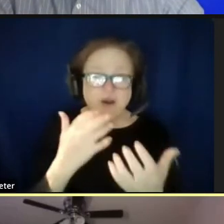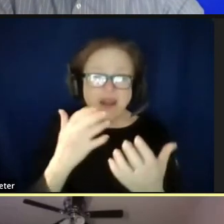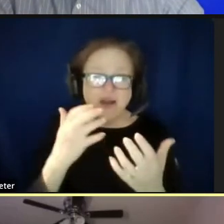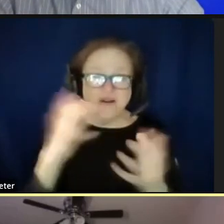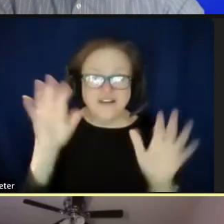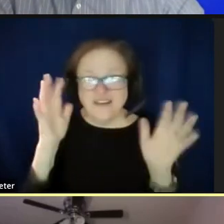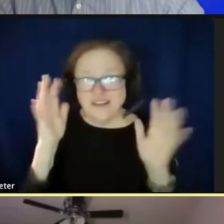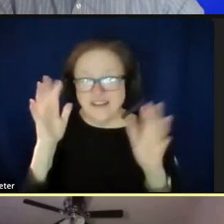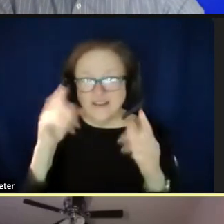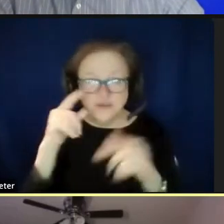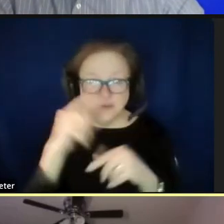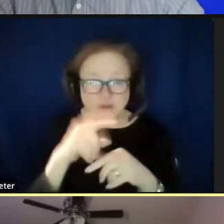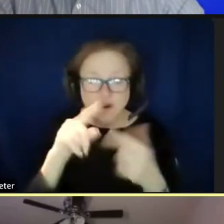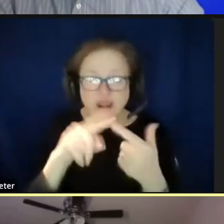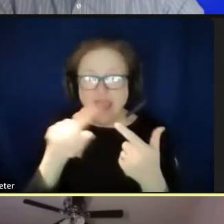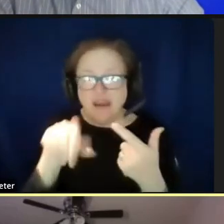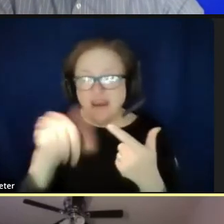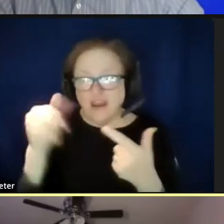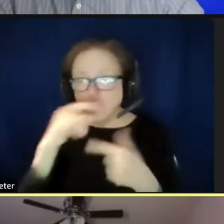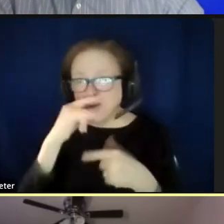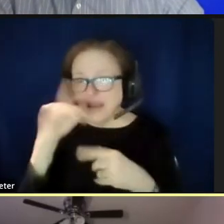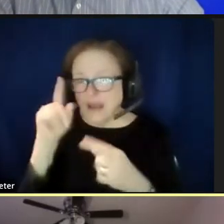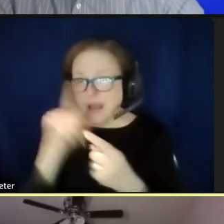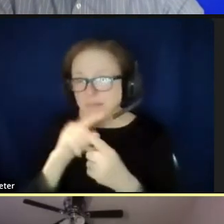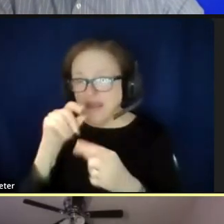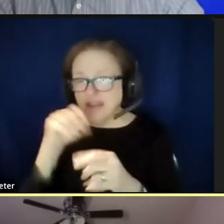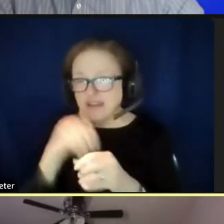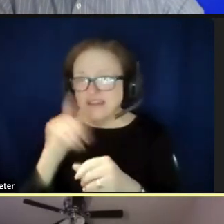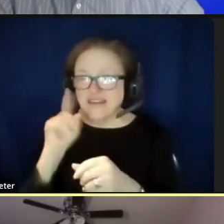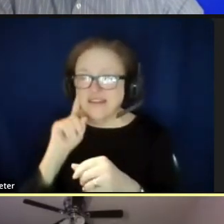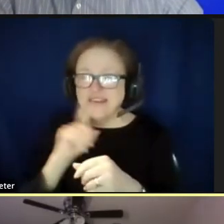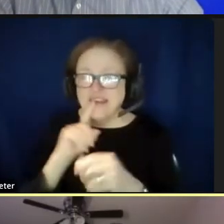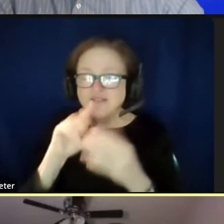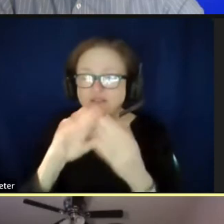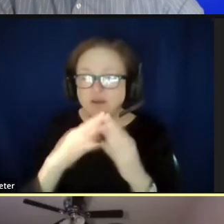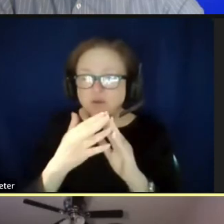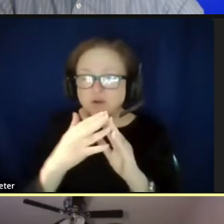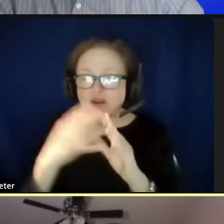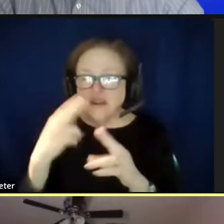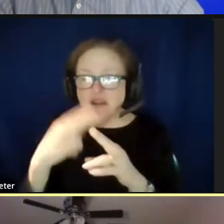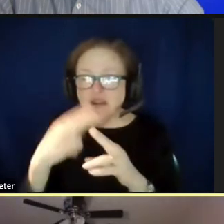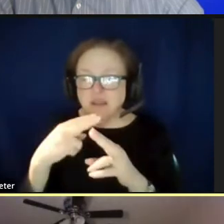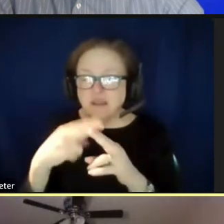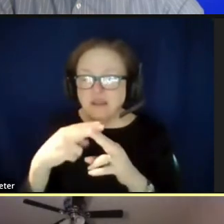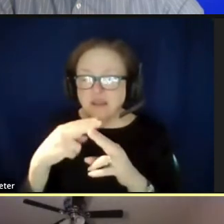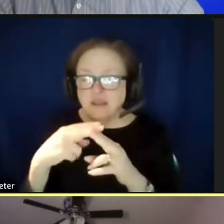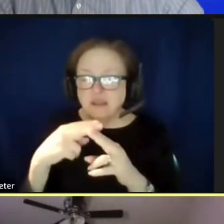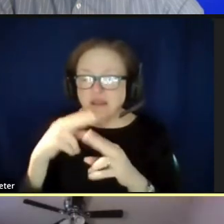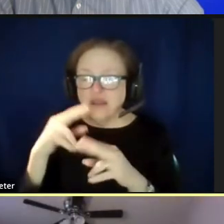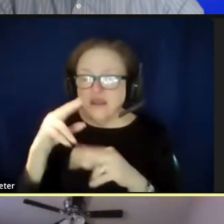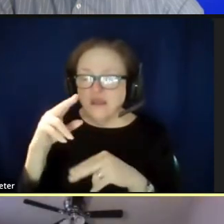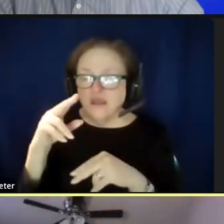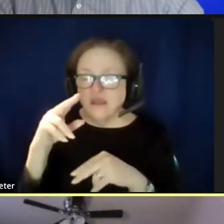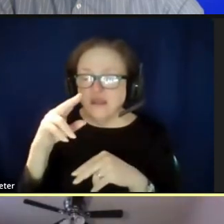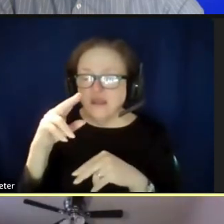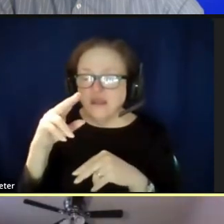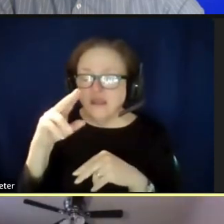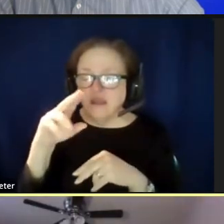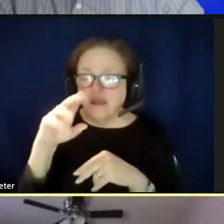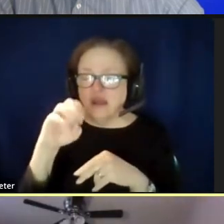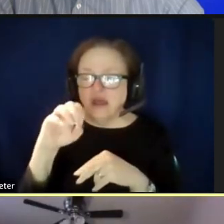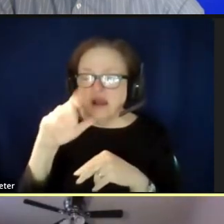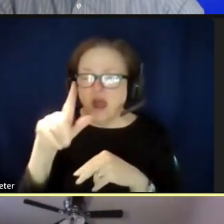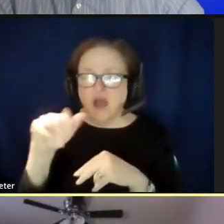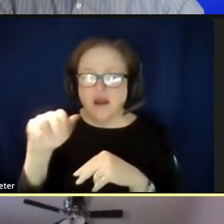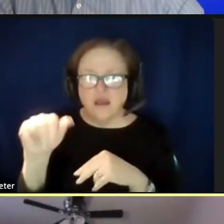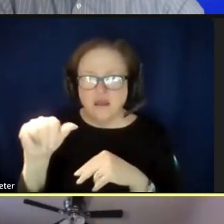kid that I had also met who was in the deaf community. His name is Alana, I believe. Alana, I believe. Yeah,